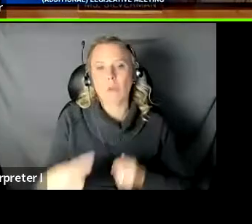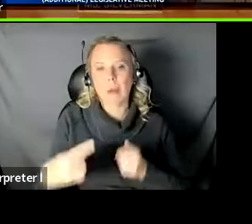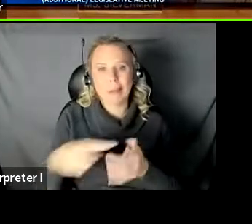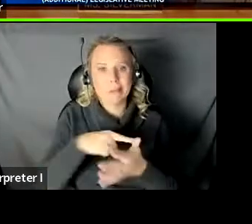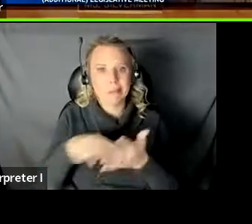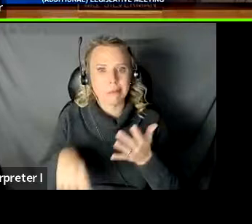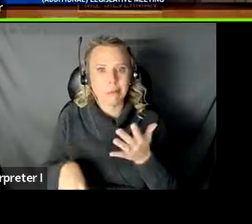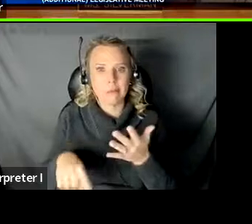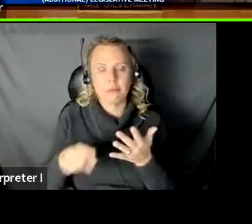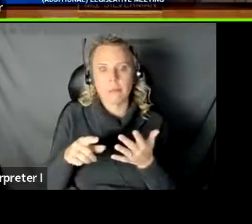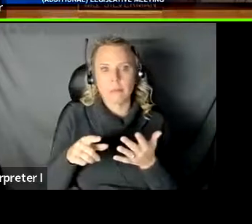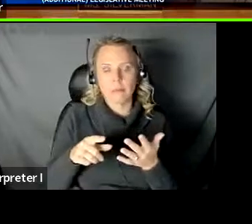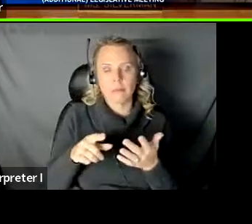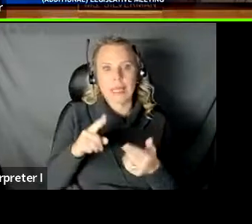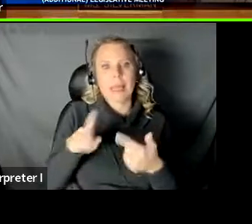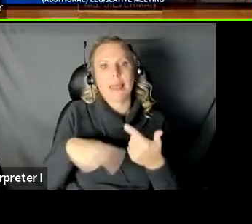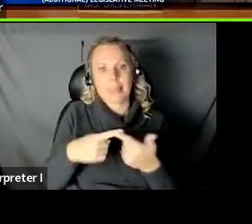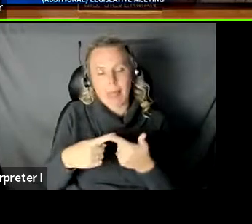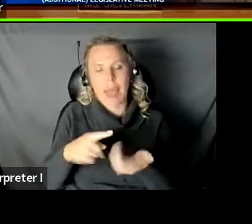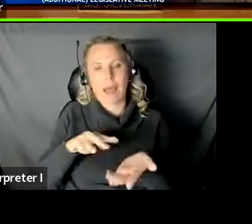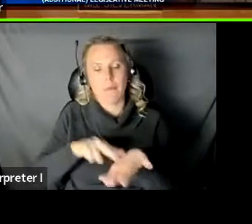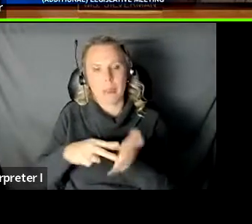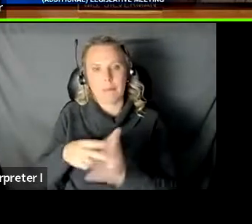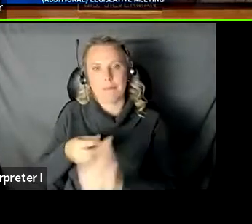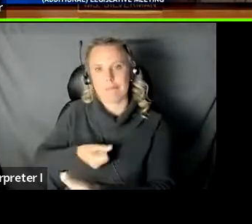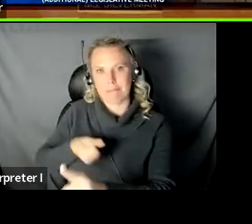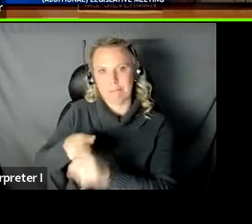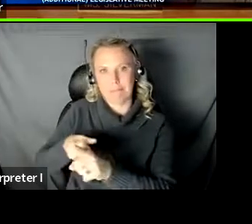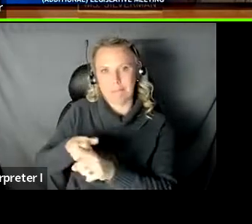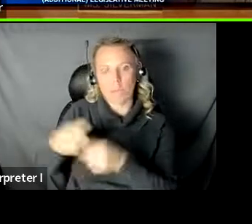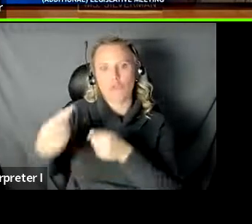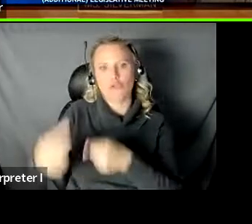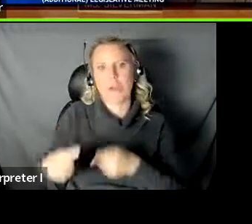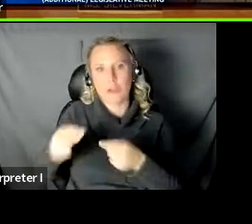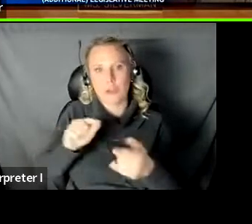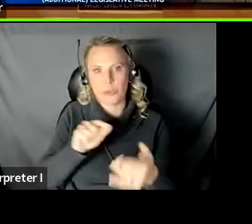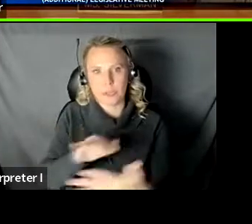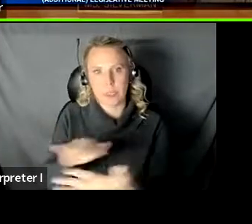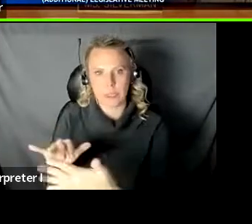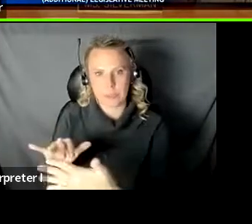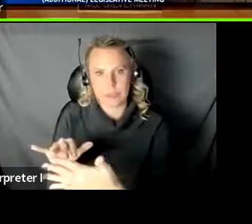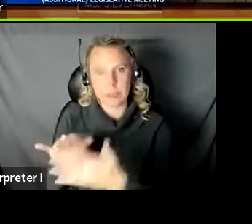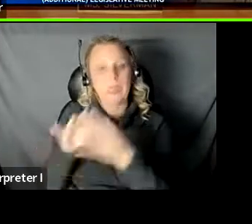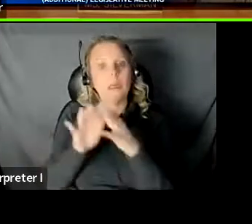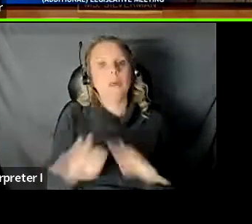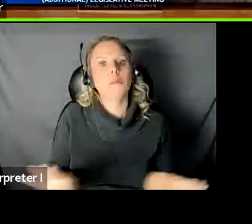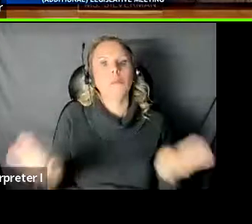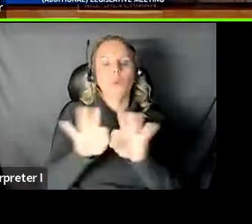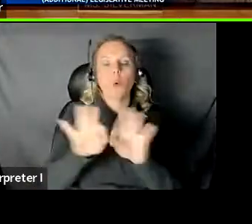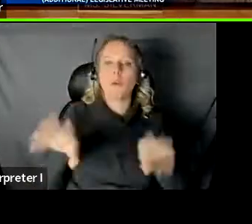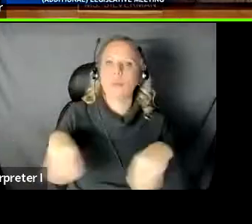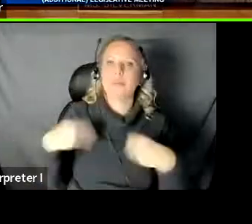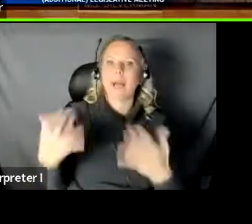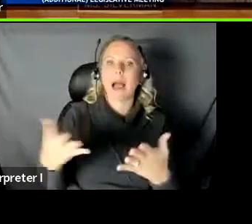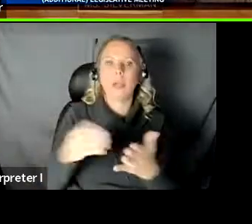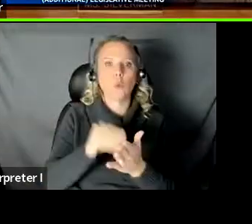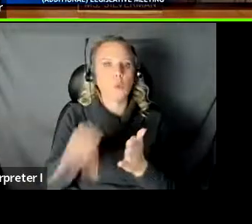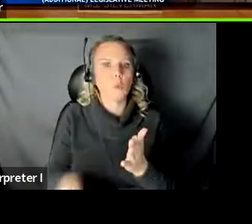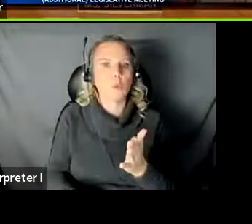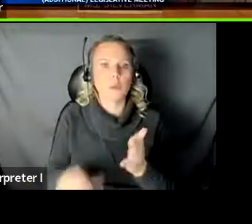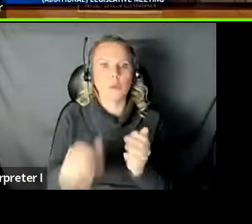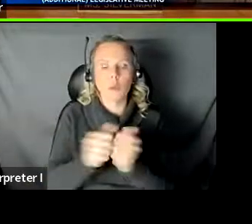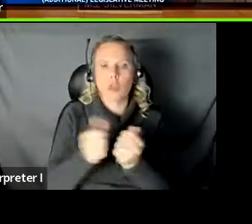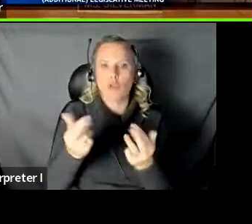as we know, will then struggle to study. So it's important to provide students with